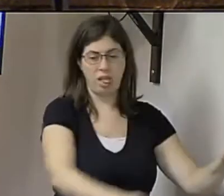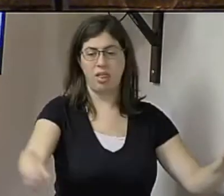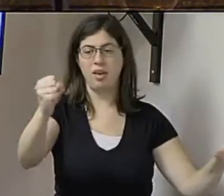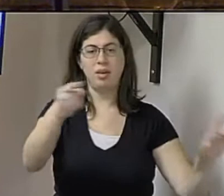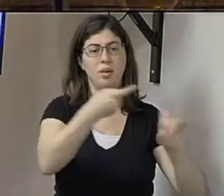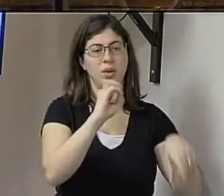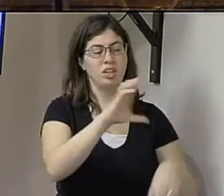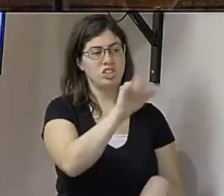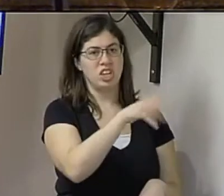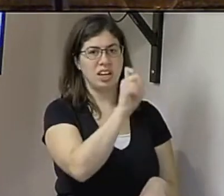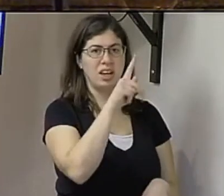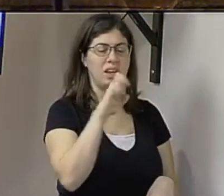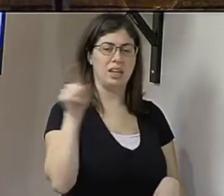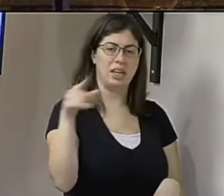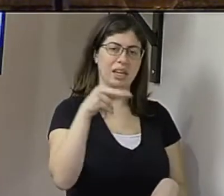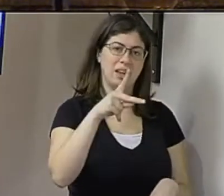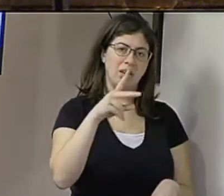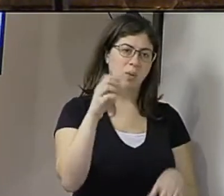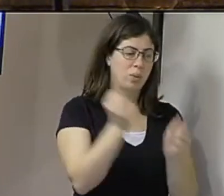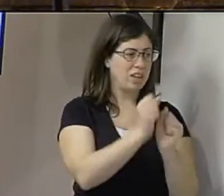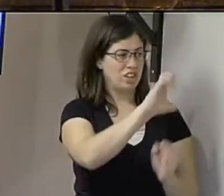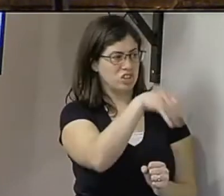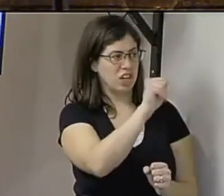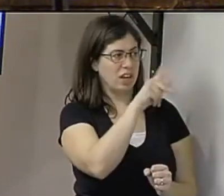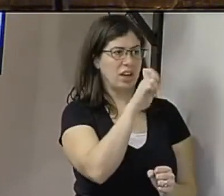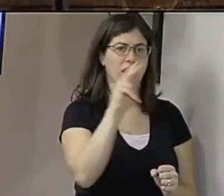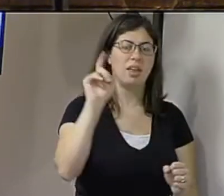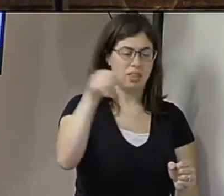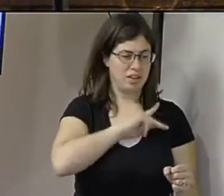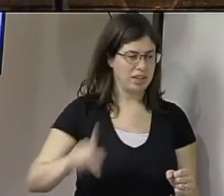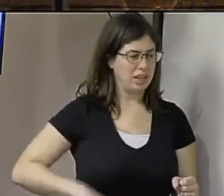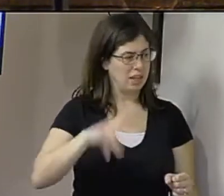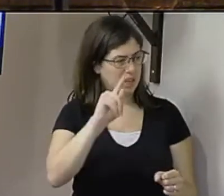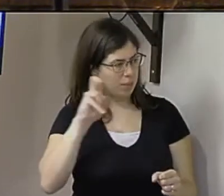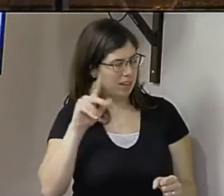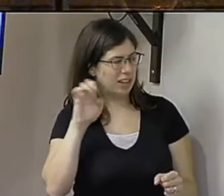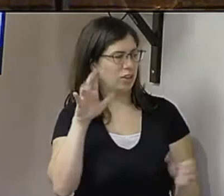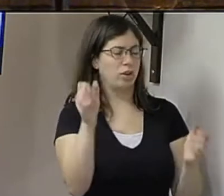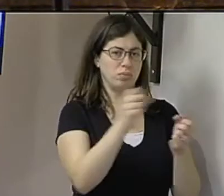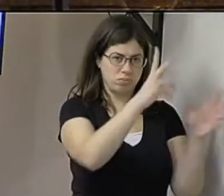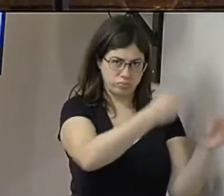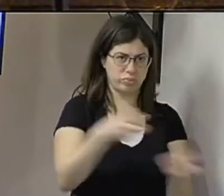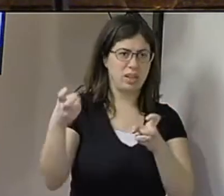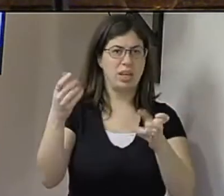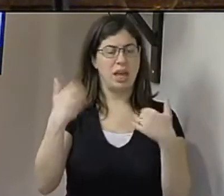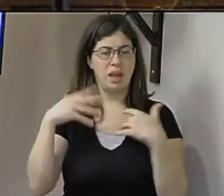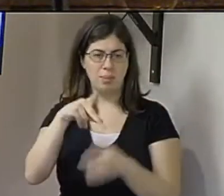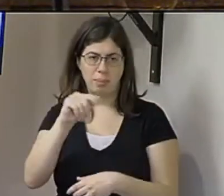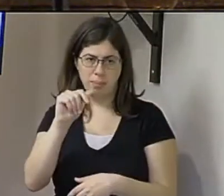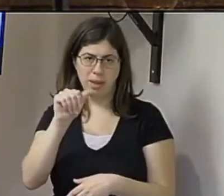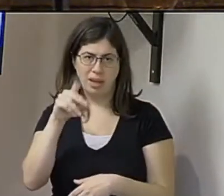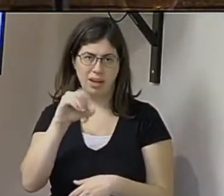king of Judah, whom Nebuchadnezzar, with Jeconiah, king of Judah, whom Nebuchadnezzar, king of Babylon, had carried away. He was bringing up Hadassah, that is